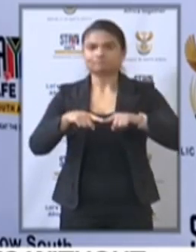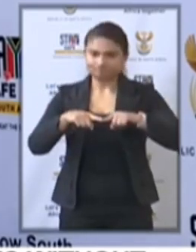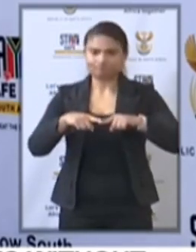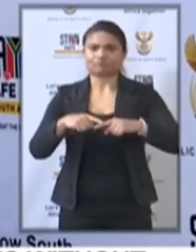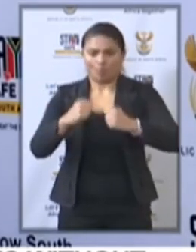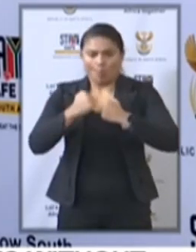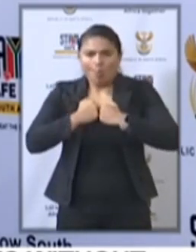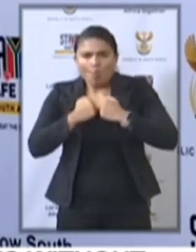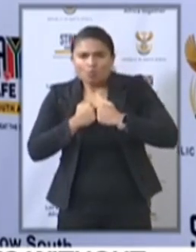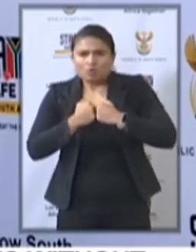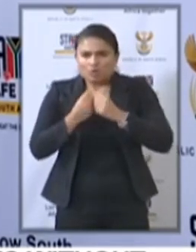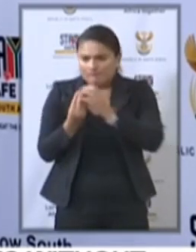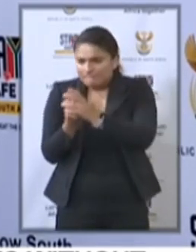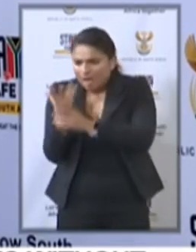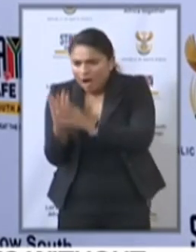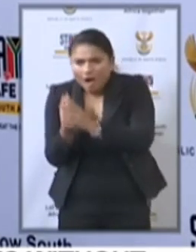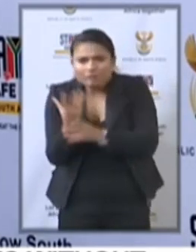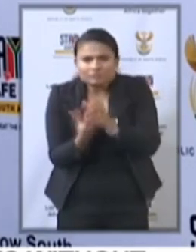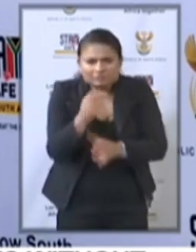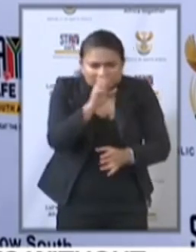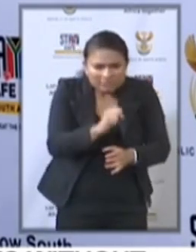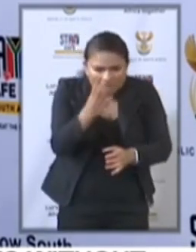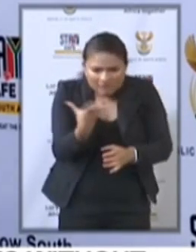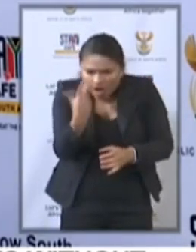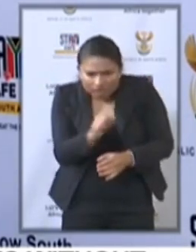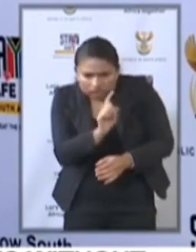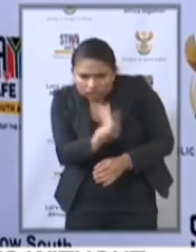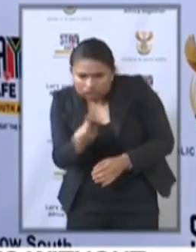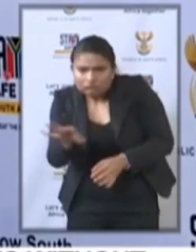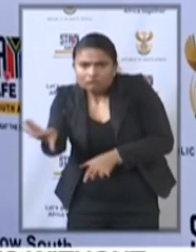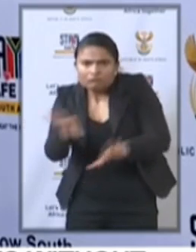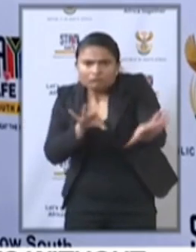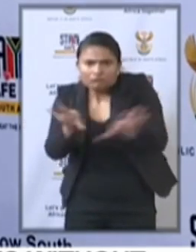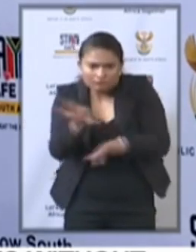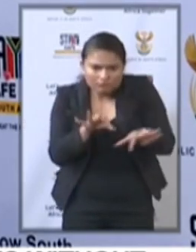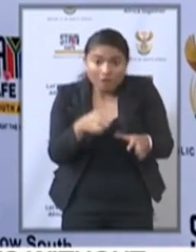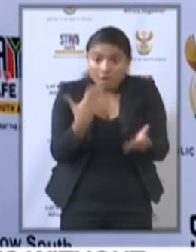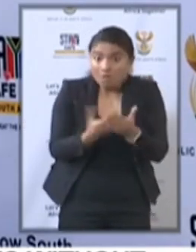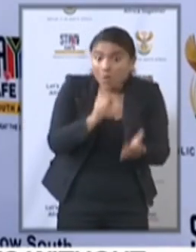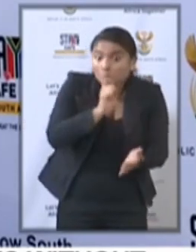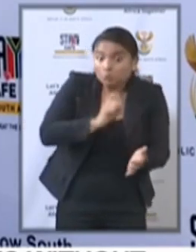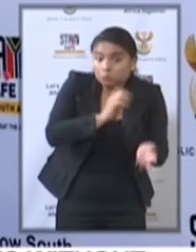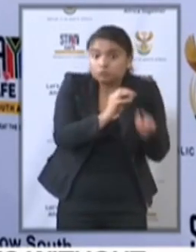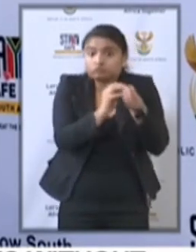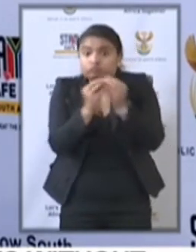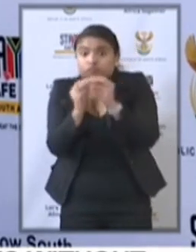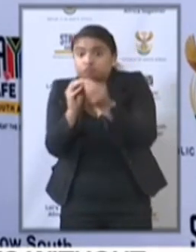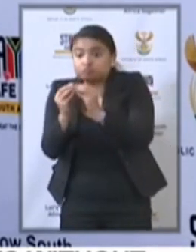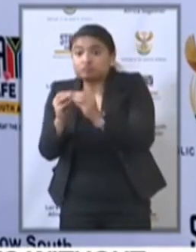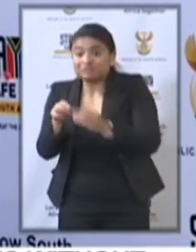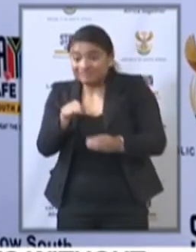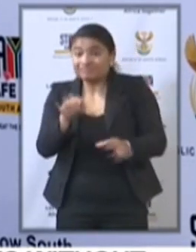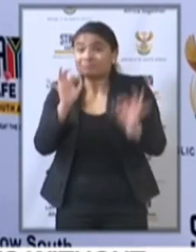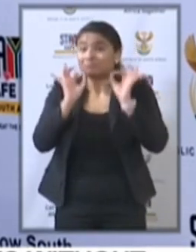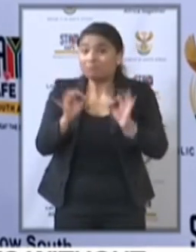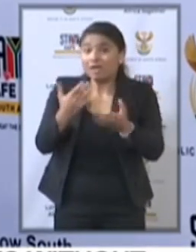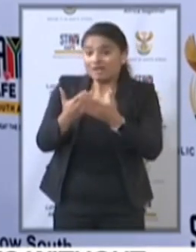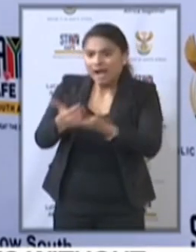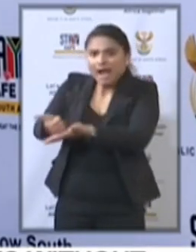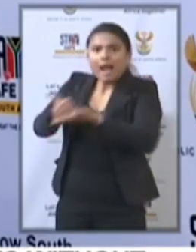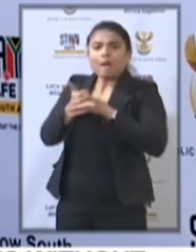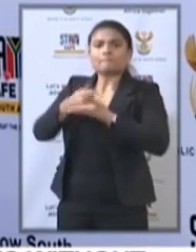are used as medicines, it is so that these medicines or these herbs are